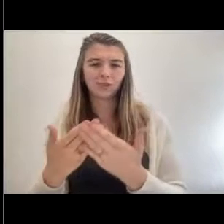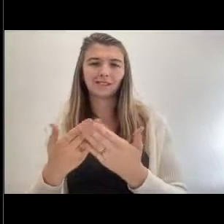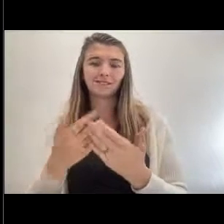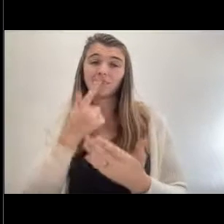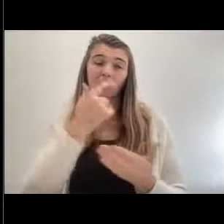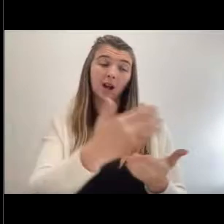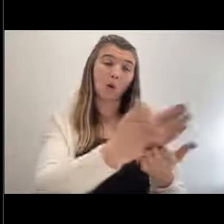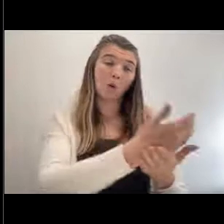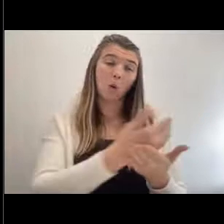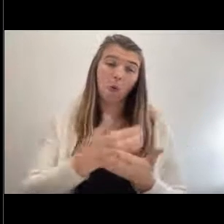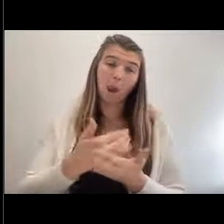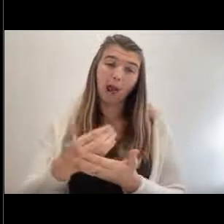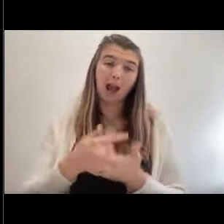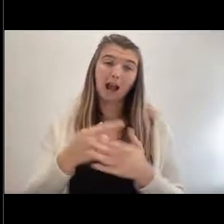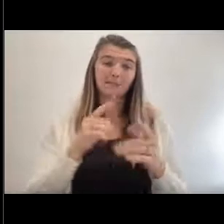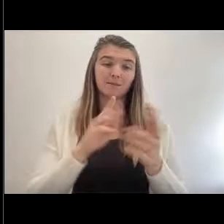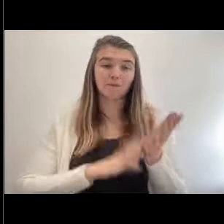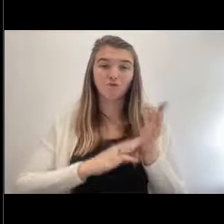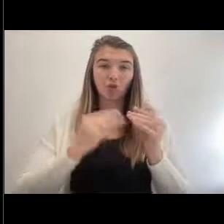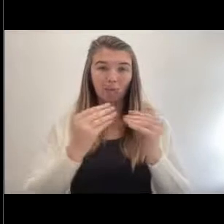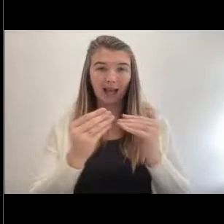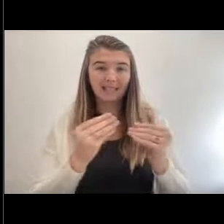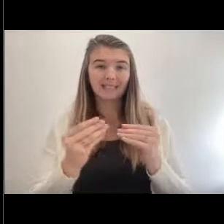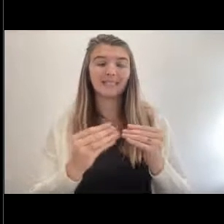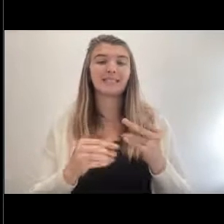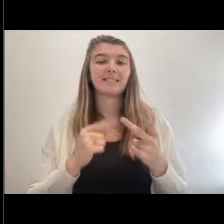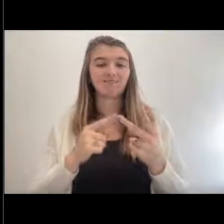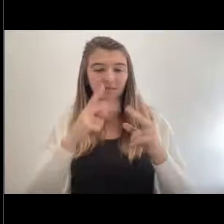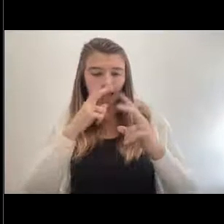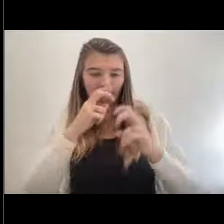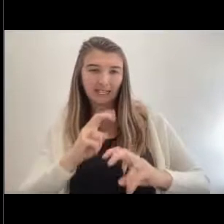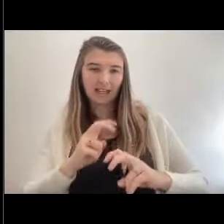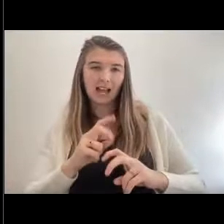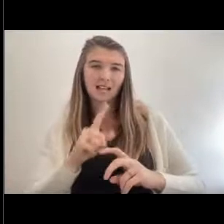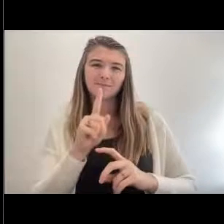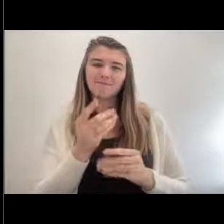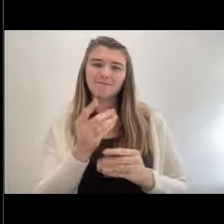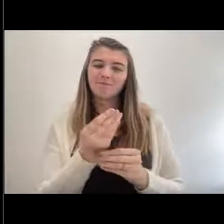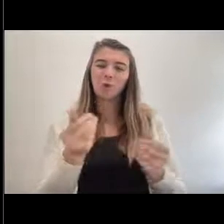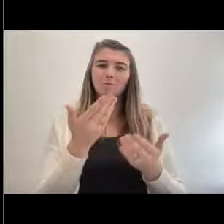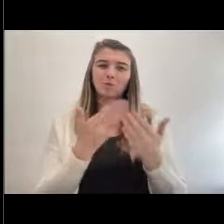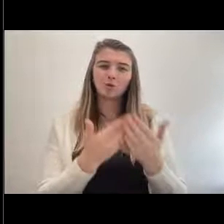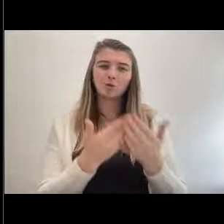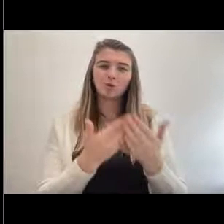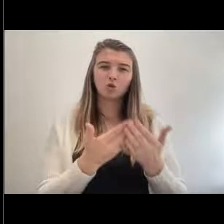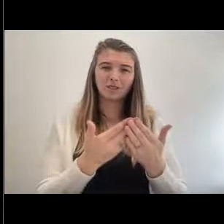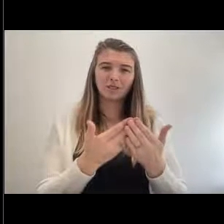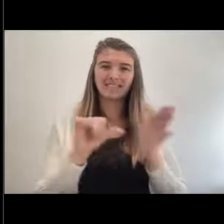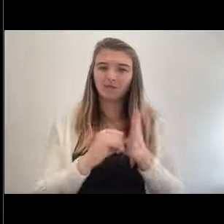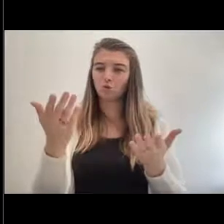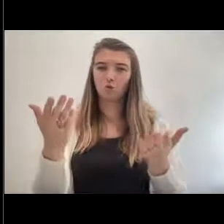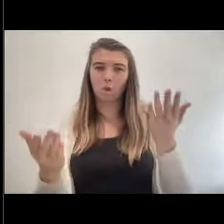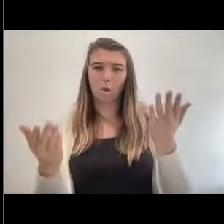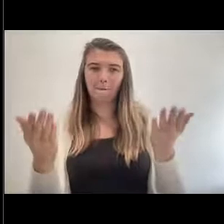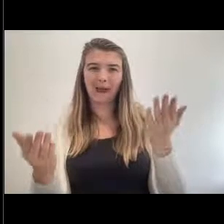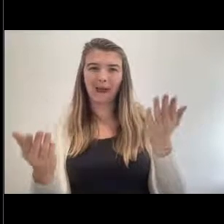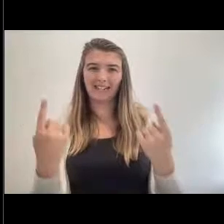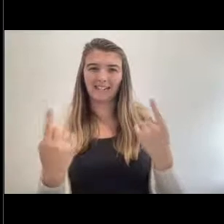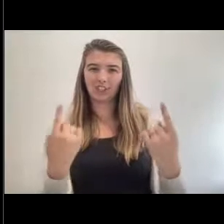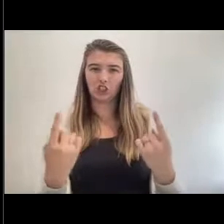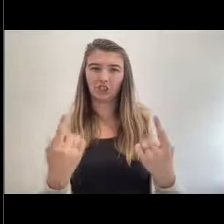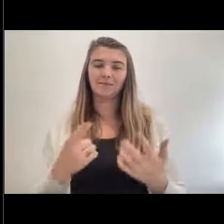microplastics, but some of those studies are very difficult to compare. while there is expected